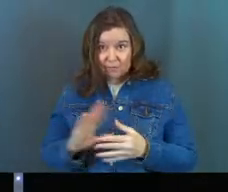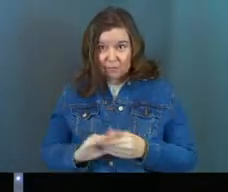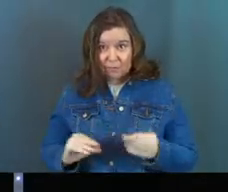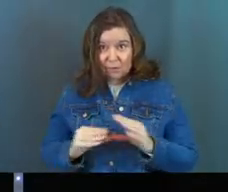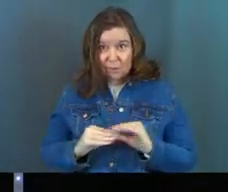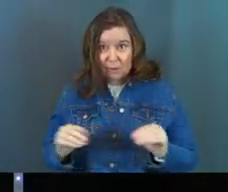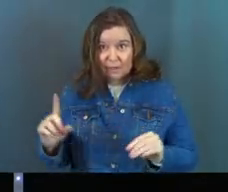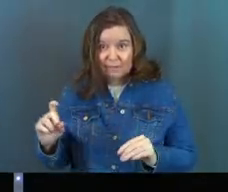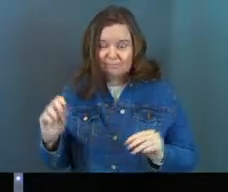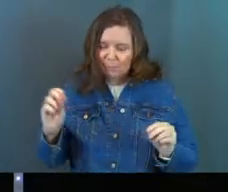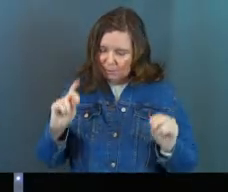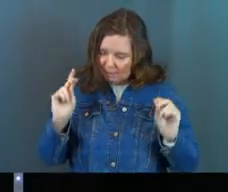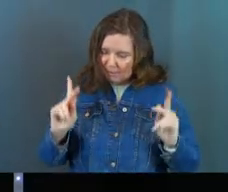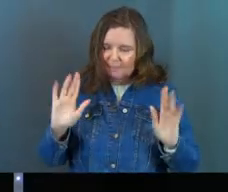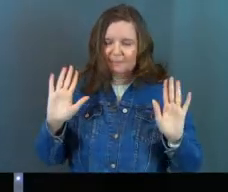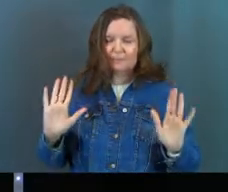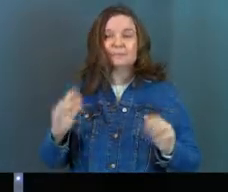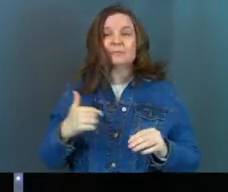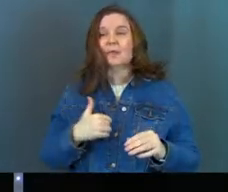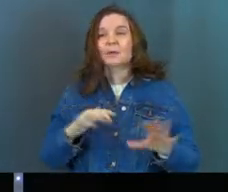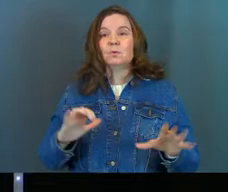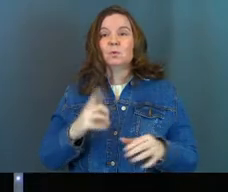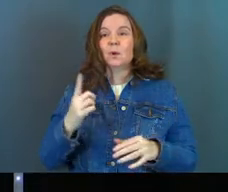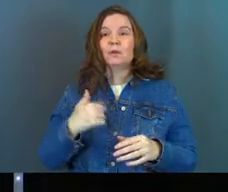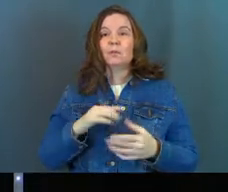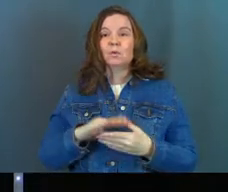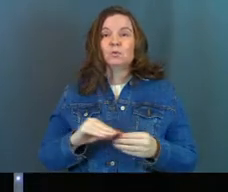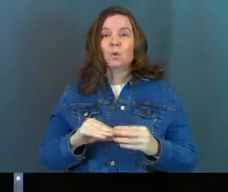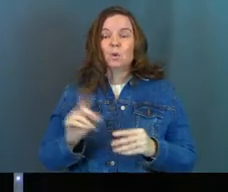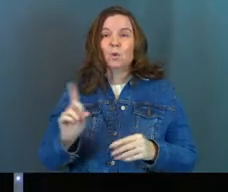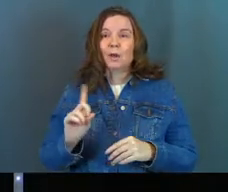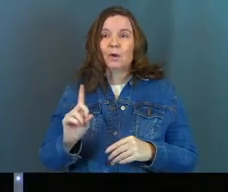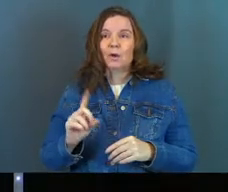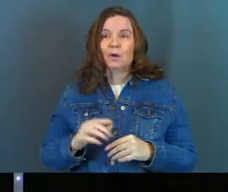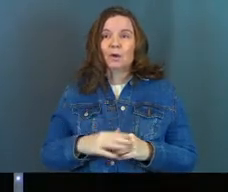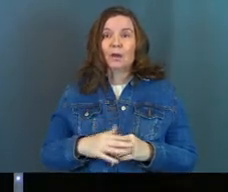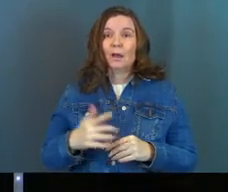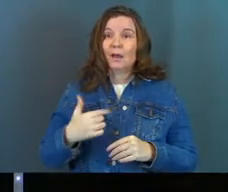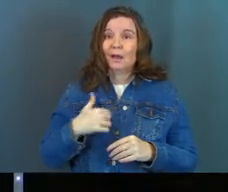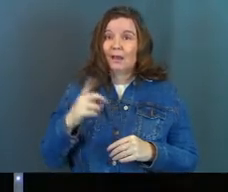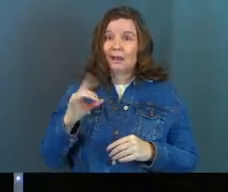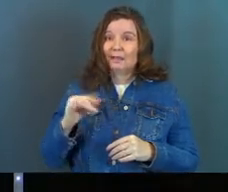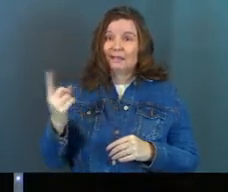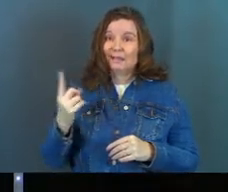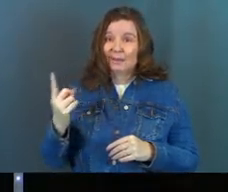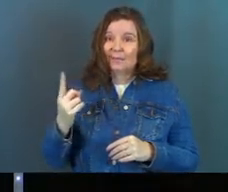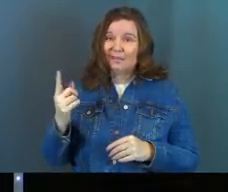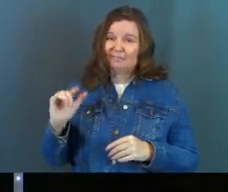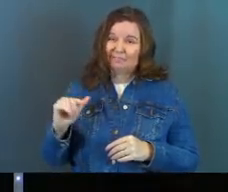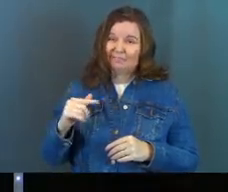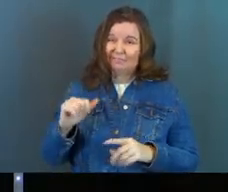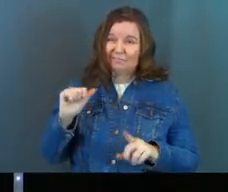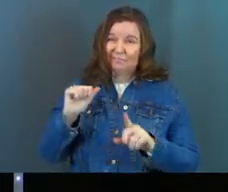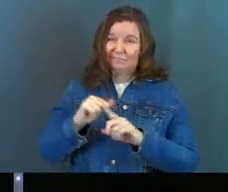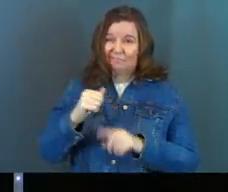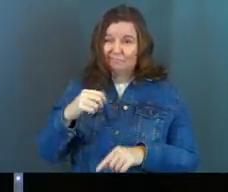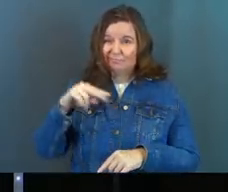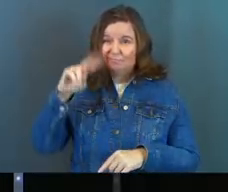story? Okay, so I'm going to do one of those stories where I did something somewhat